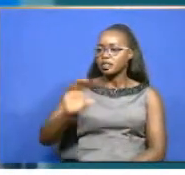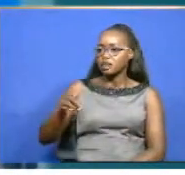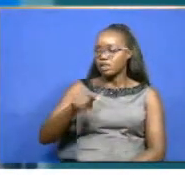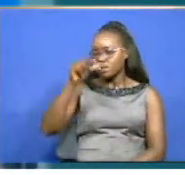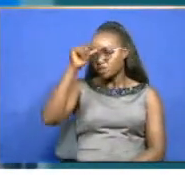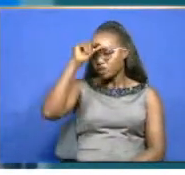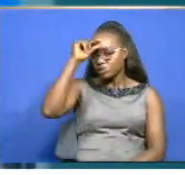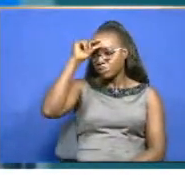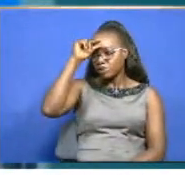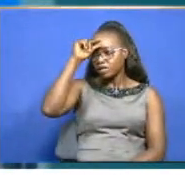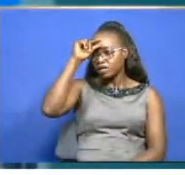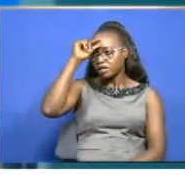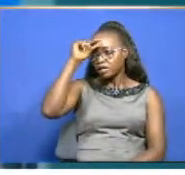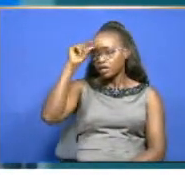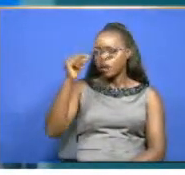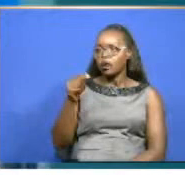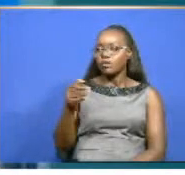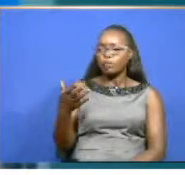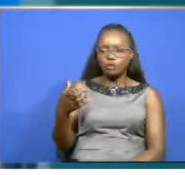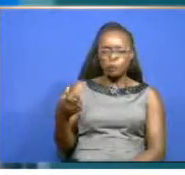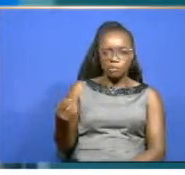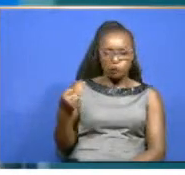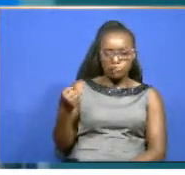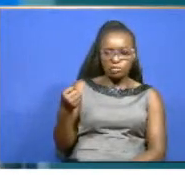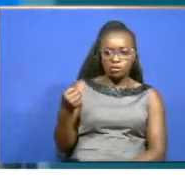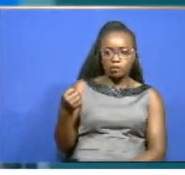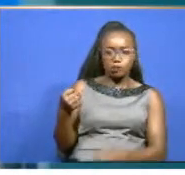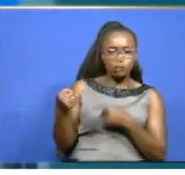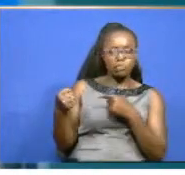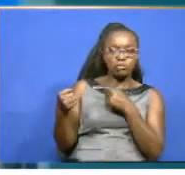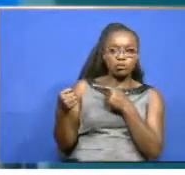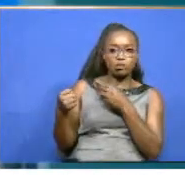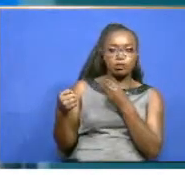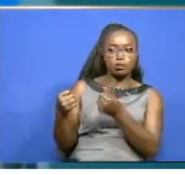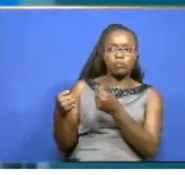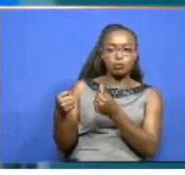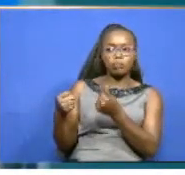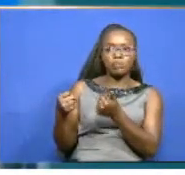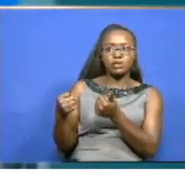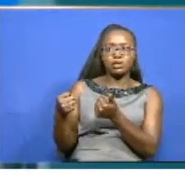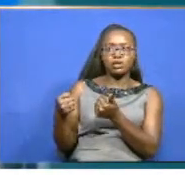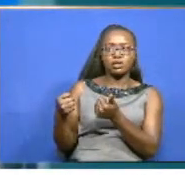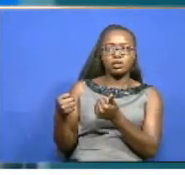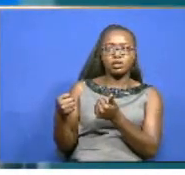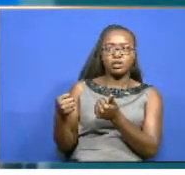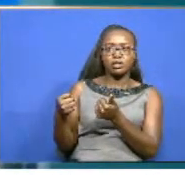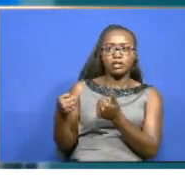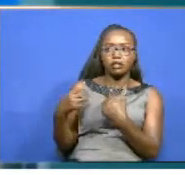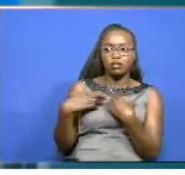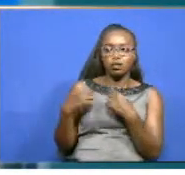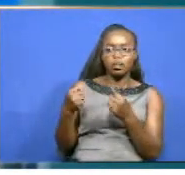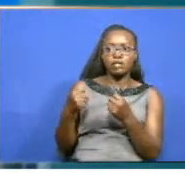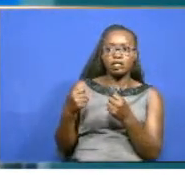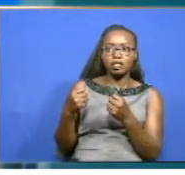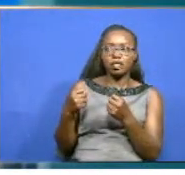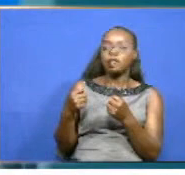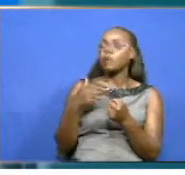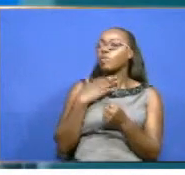governments want to hold back onto that. You know, getting that revenue for health so that they can handle